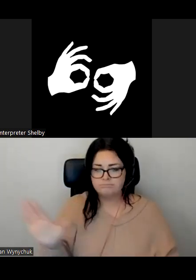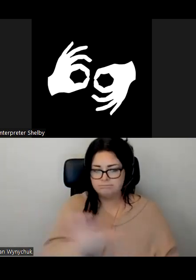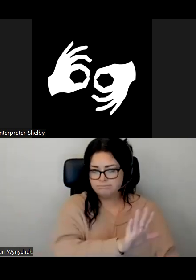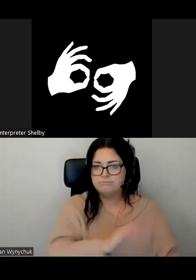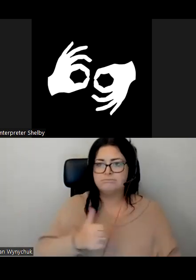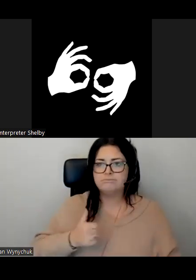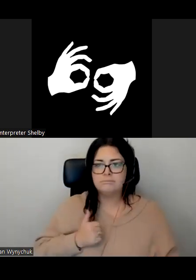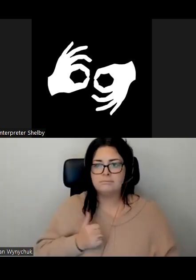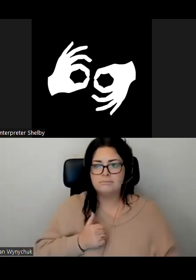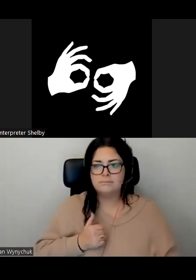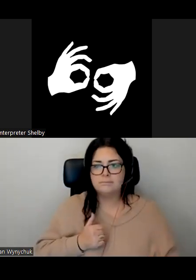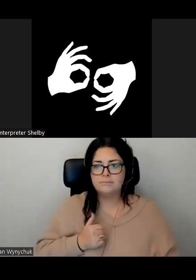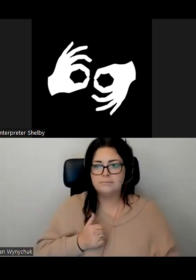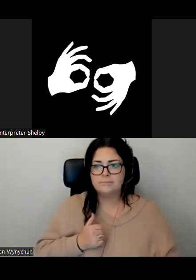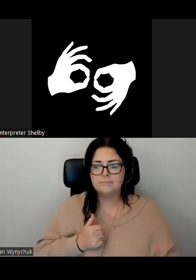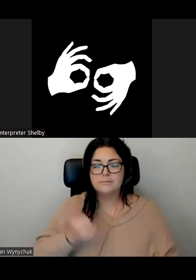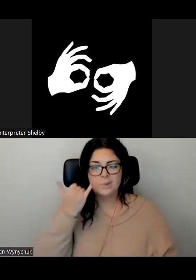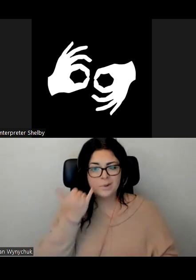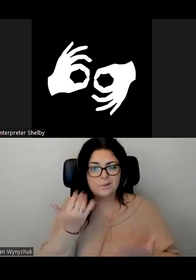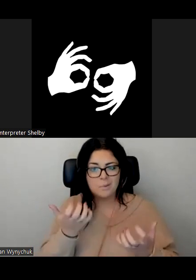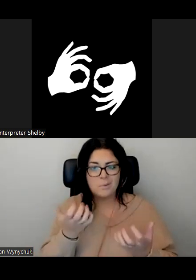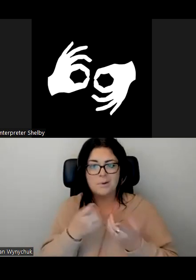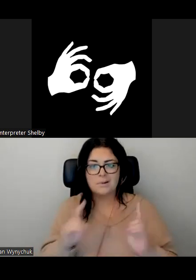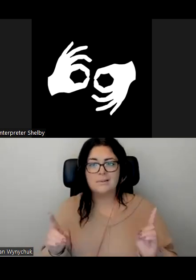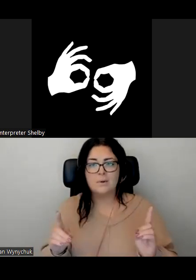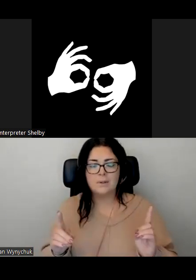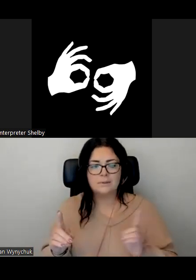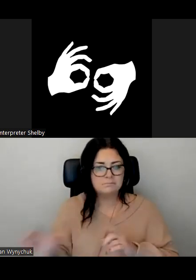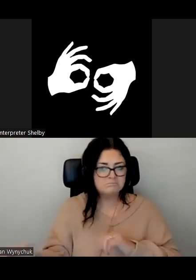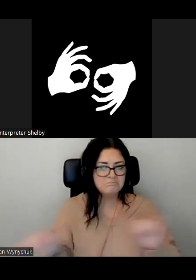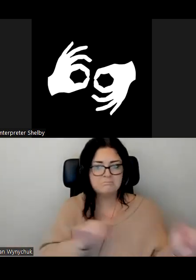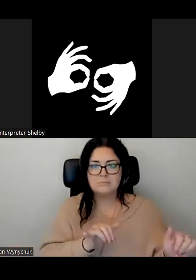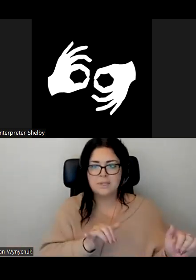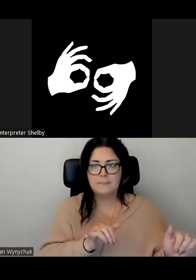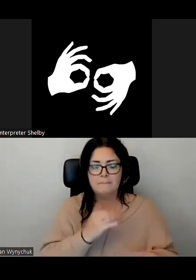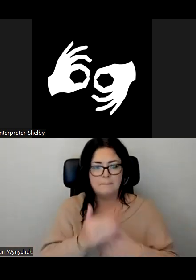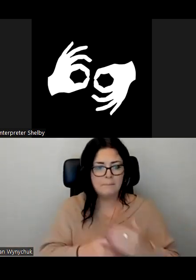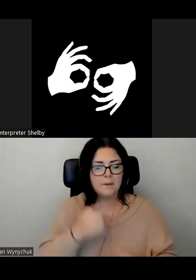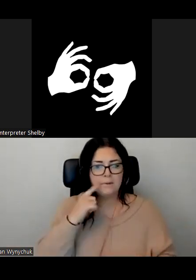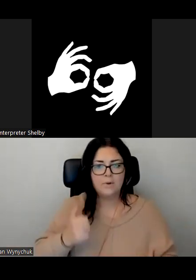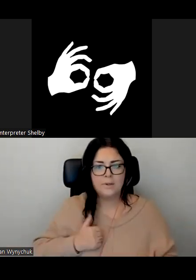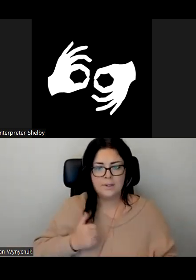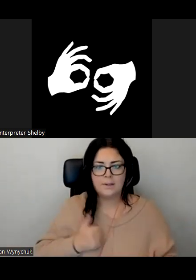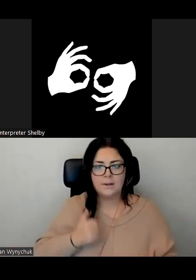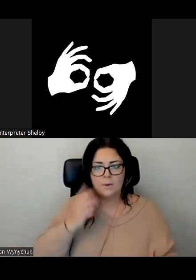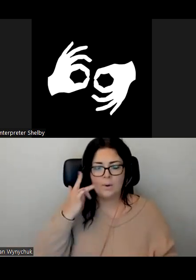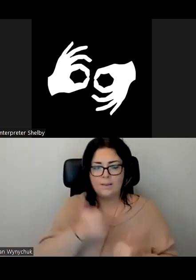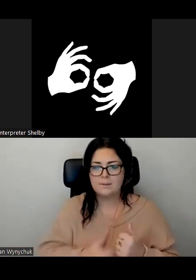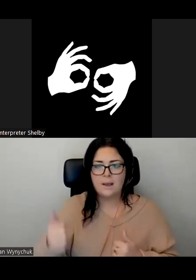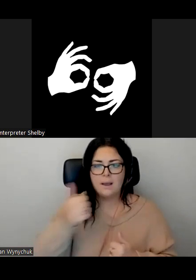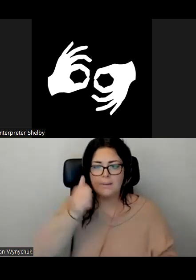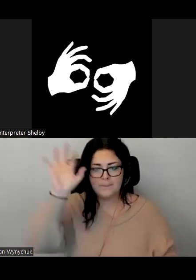So if you're talking about getting a divorce, that is the same all across Canada because it's governed by